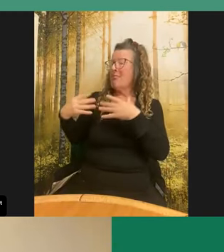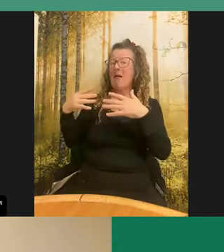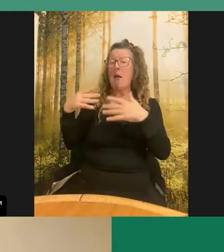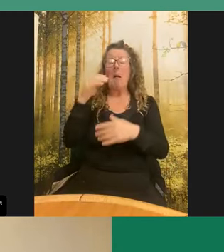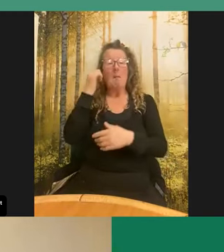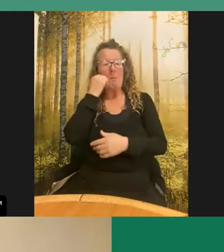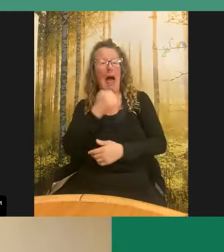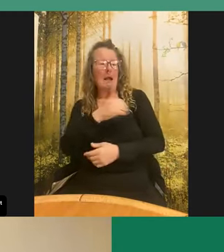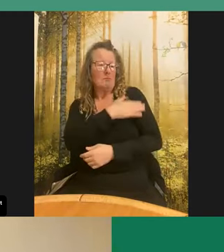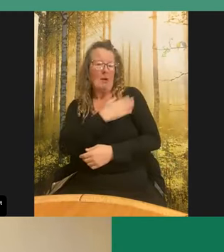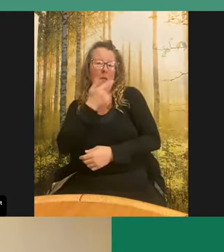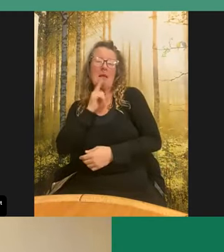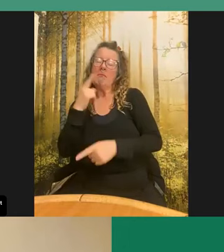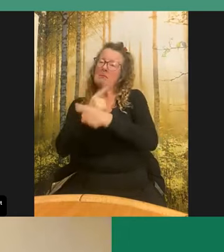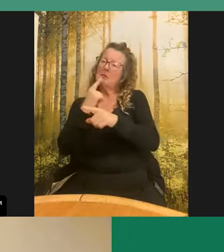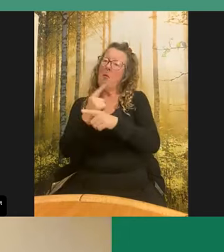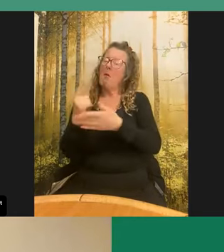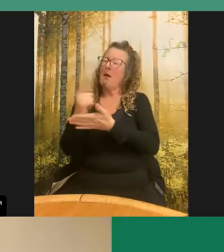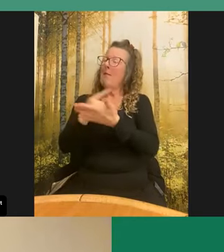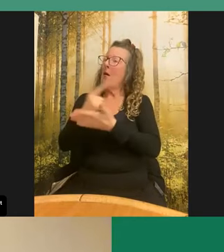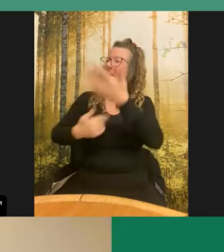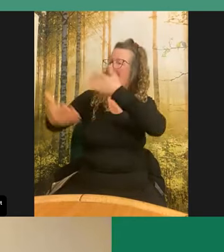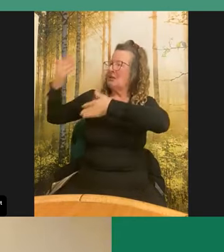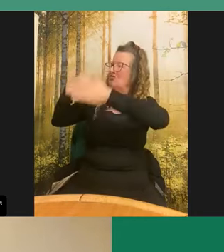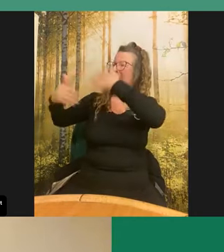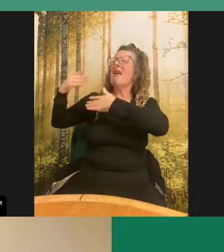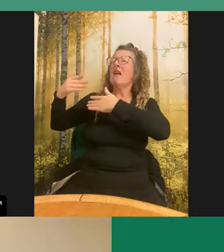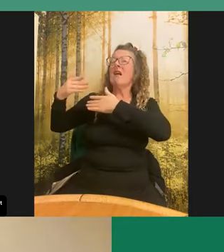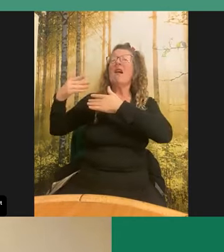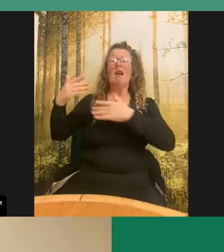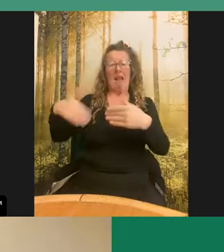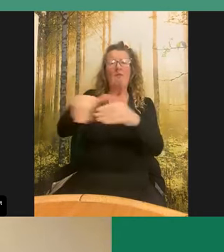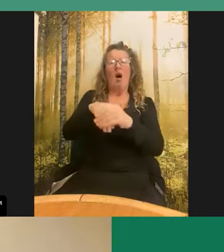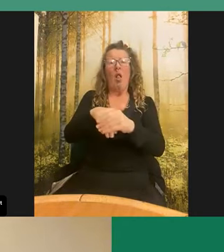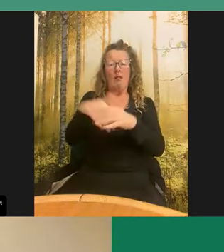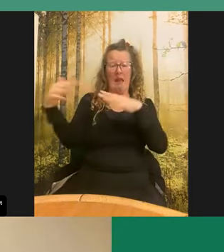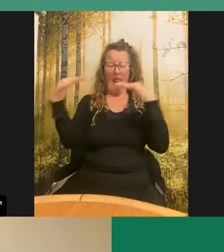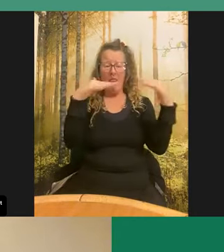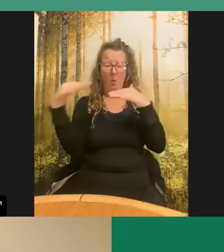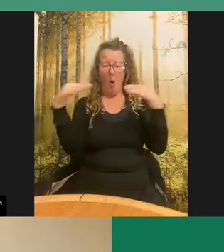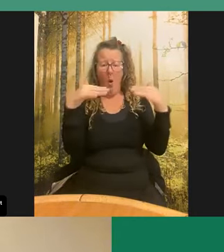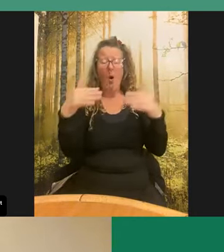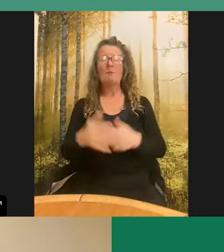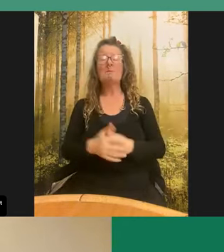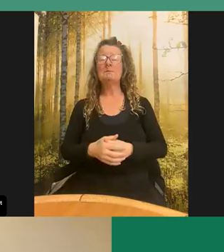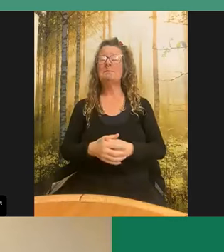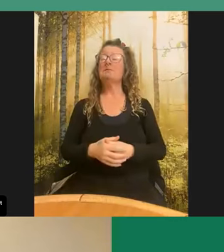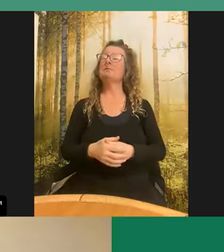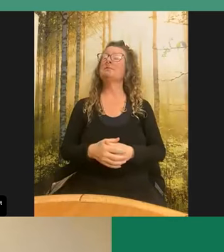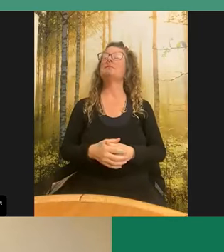about in school and we learn about in the history. And she was very kind of adamant that, you know, this is her view, and I've kind of taken on that